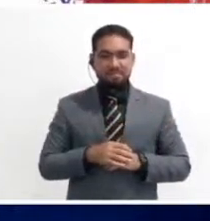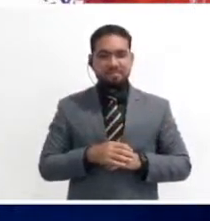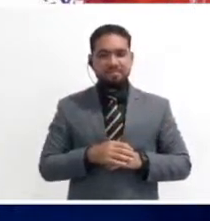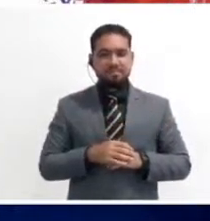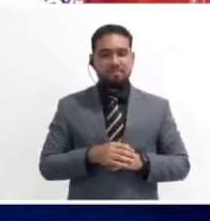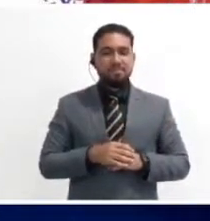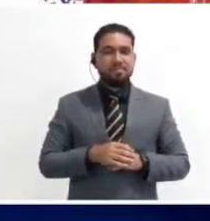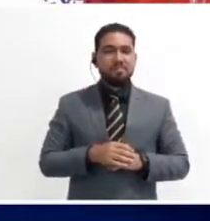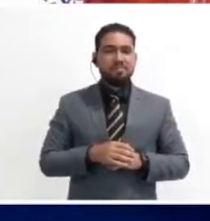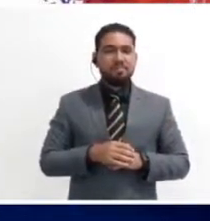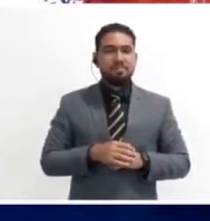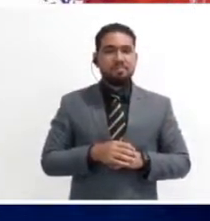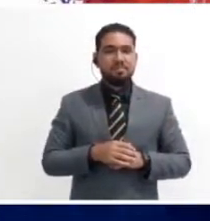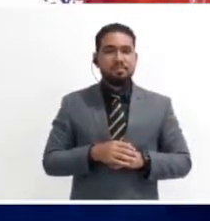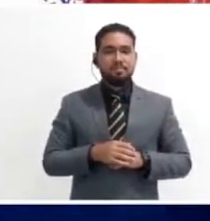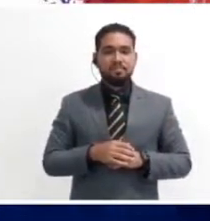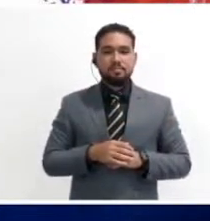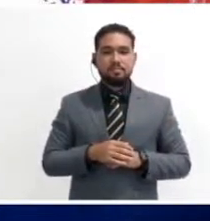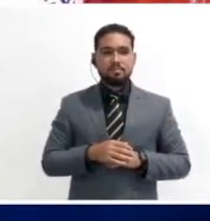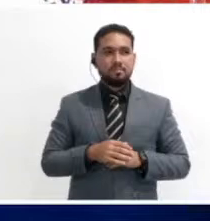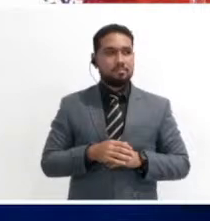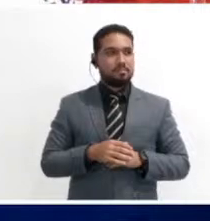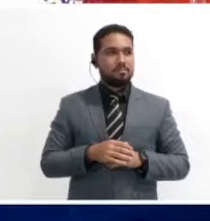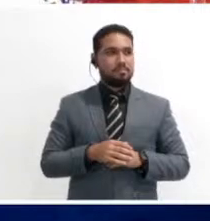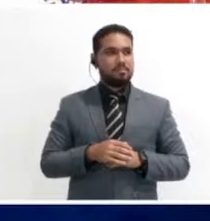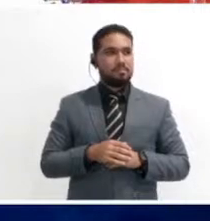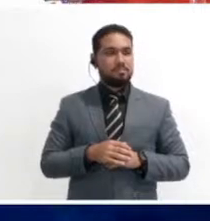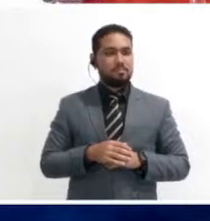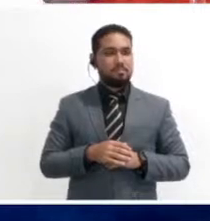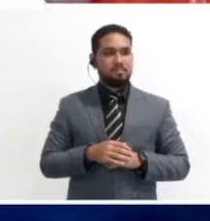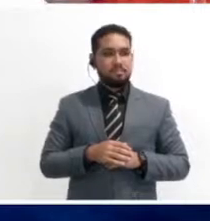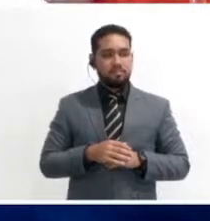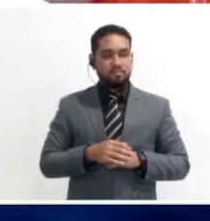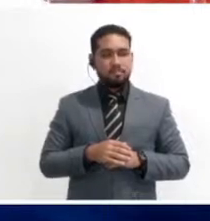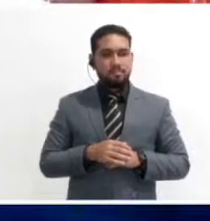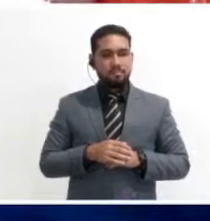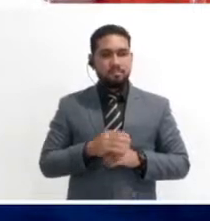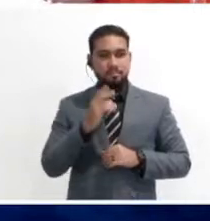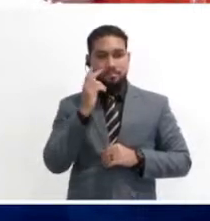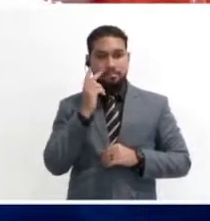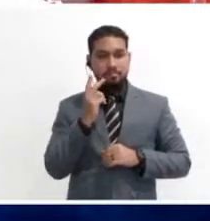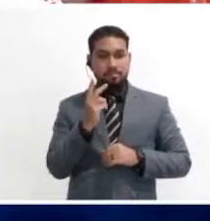So you can see here, this is a system in package.